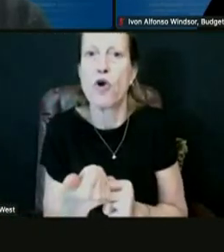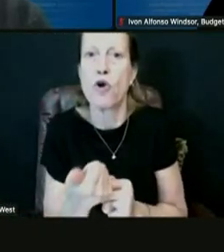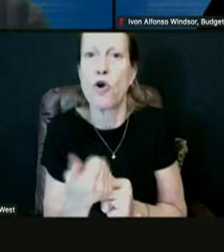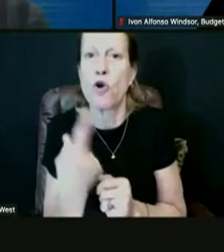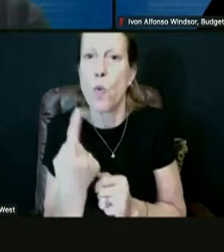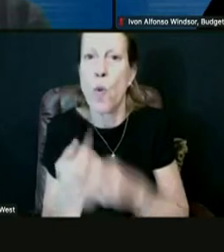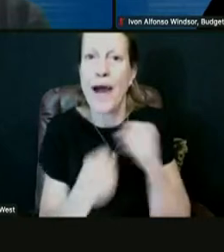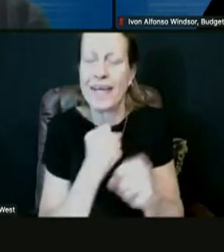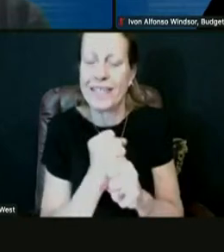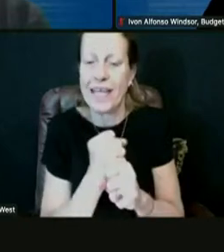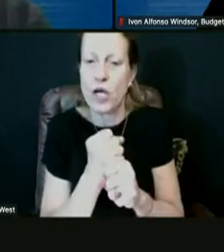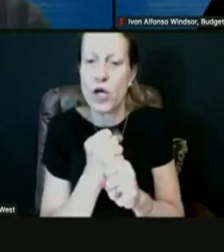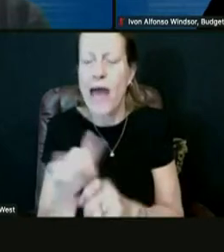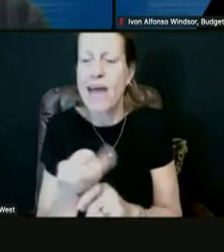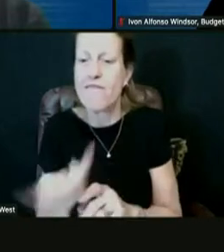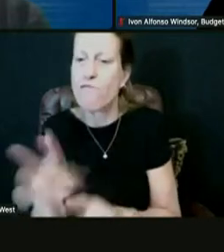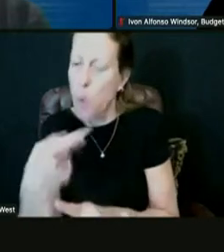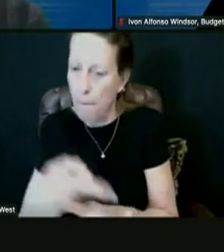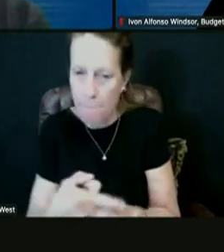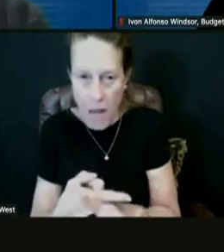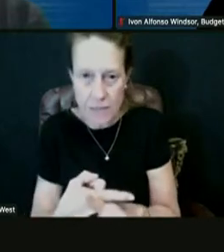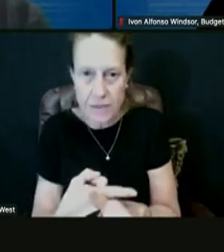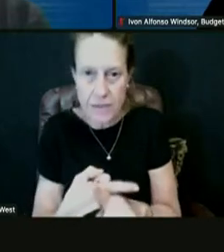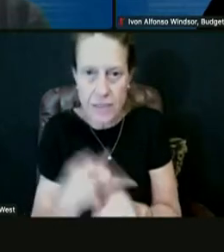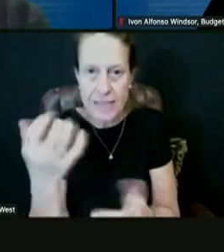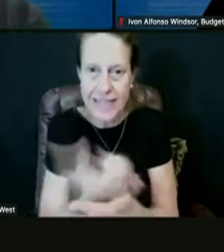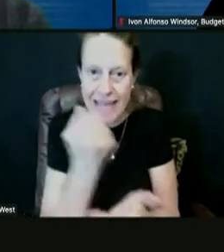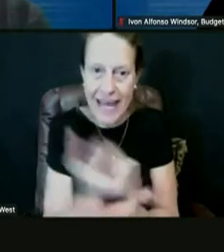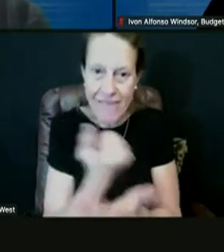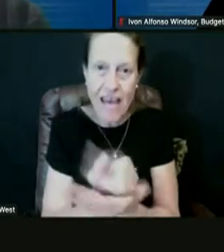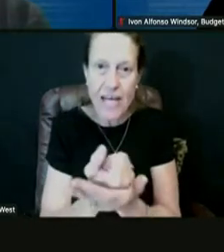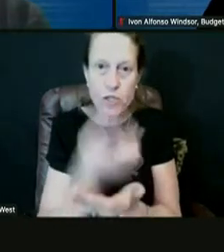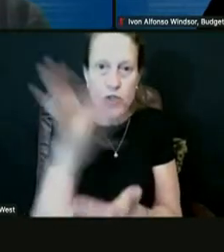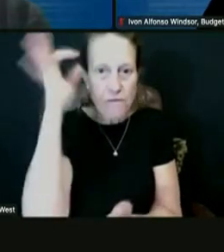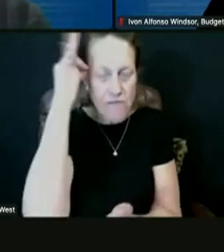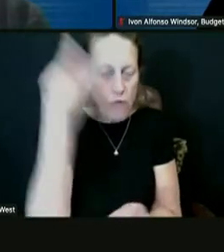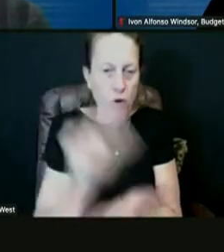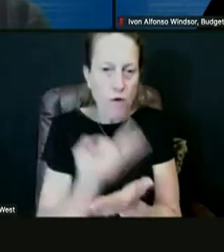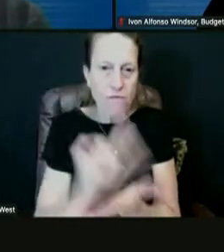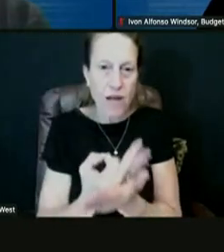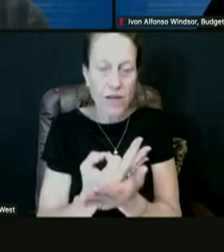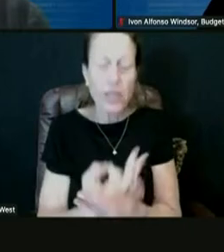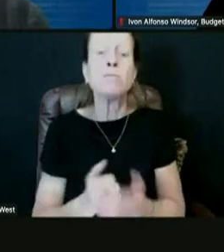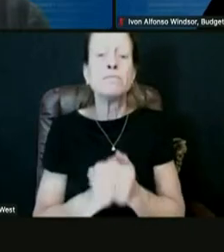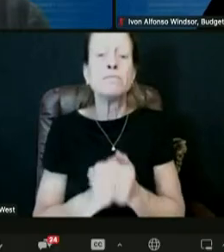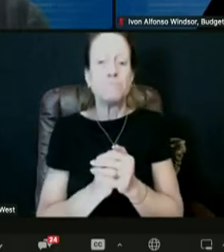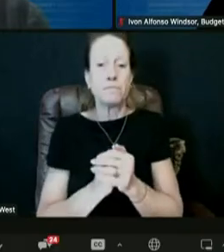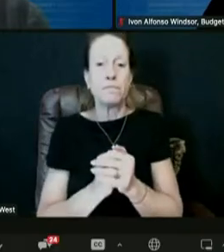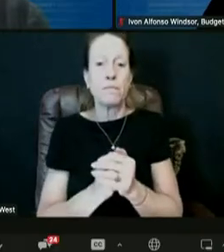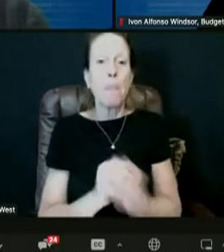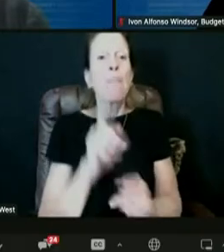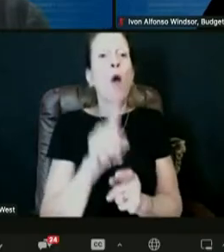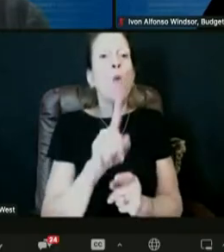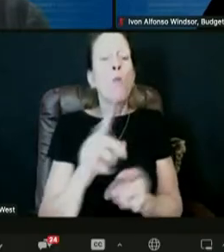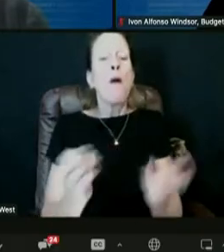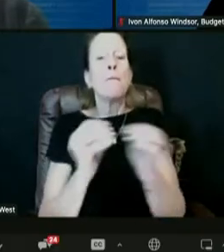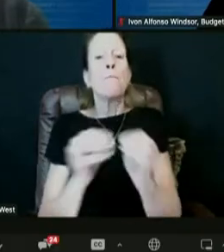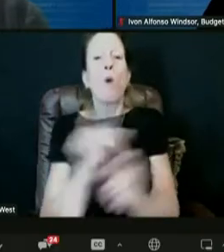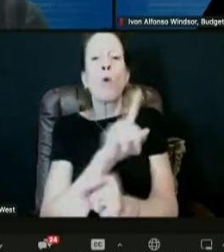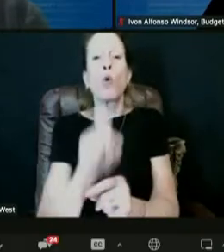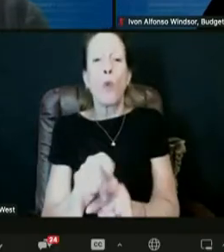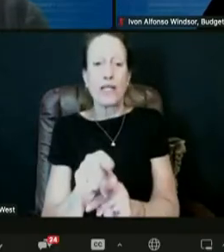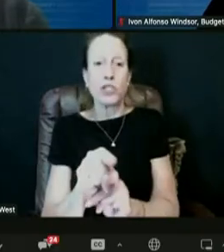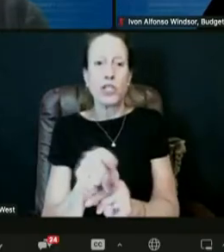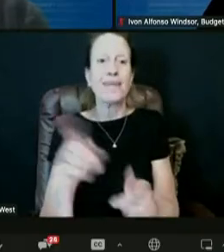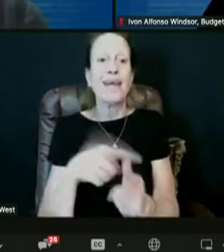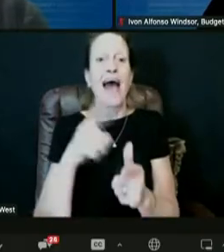year and some months to be able to take advantage of that. So why don't we take one more question from Ms. Bo in the Q&A and then go back to